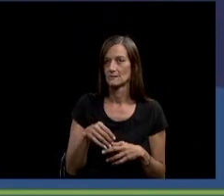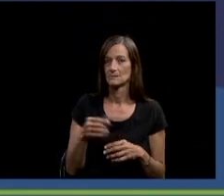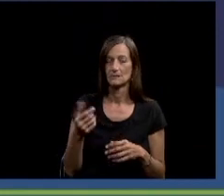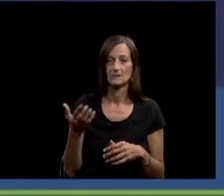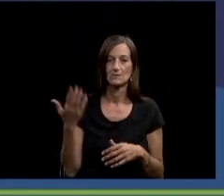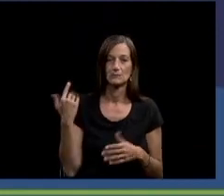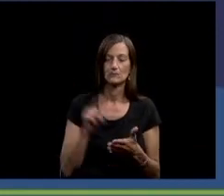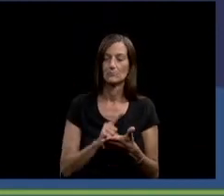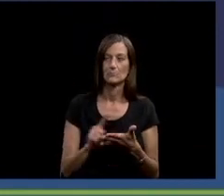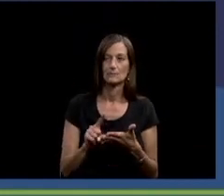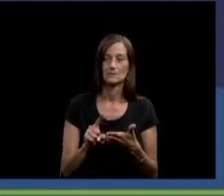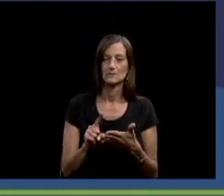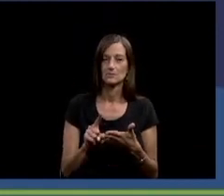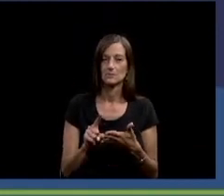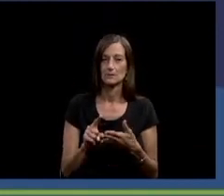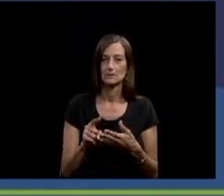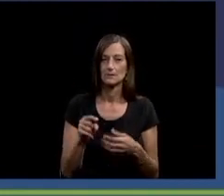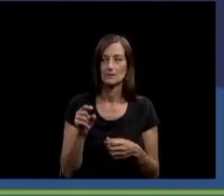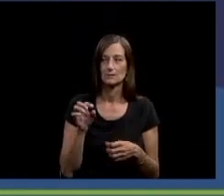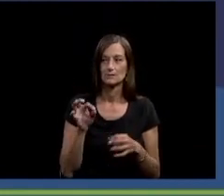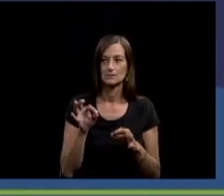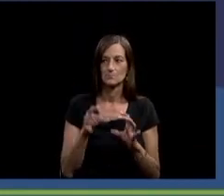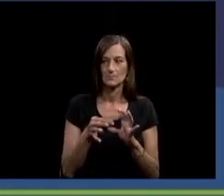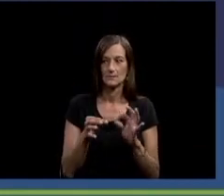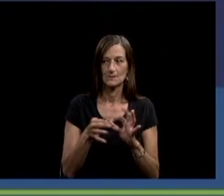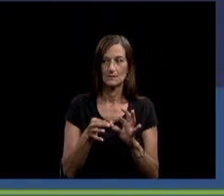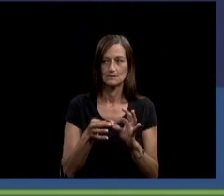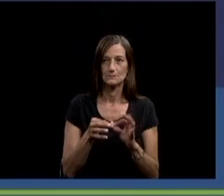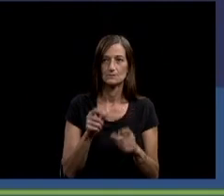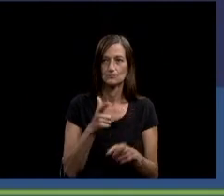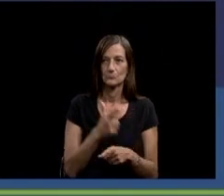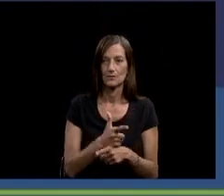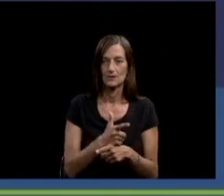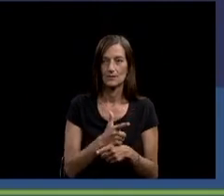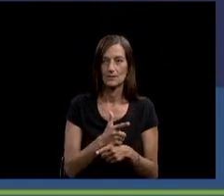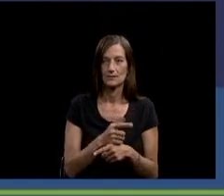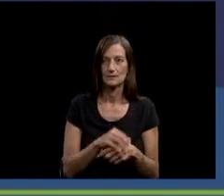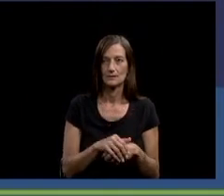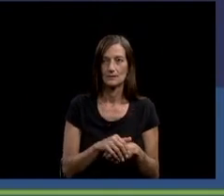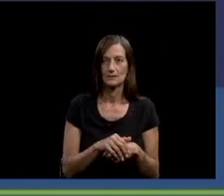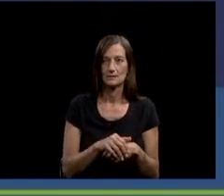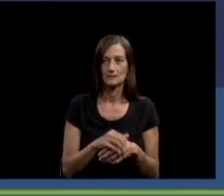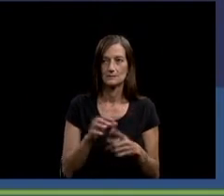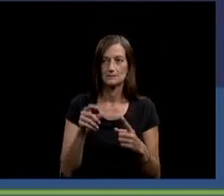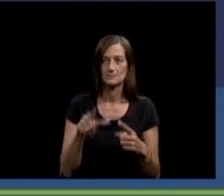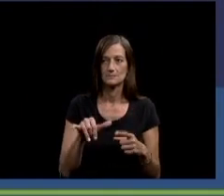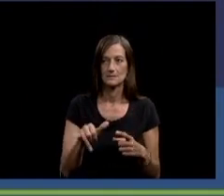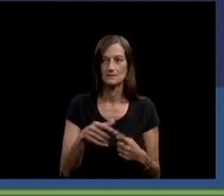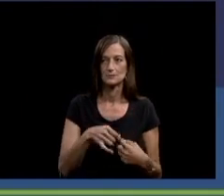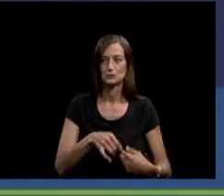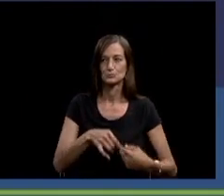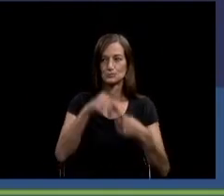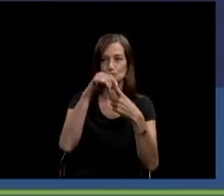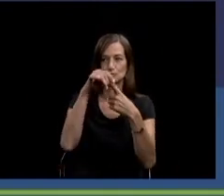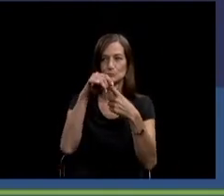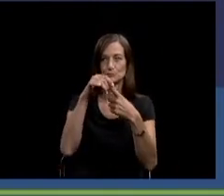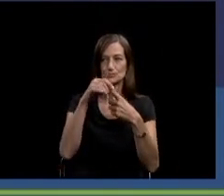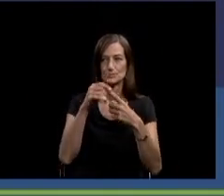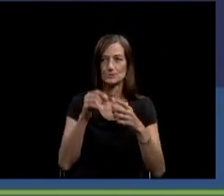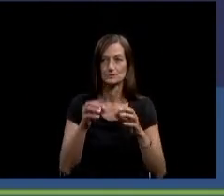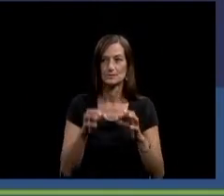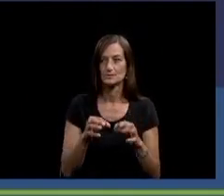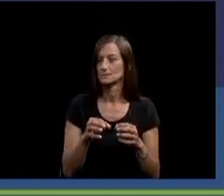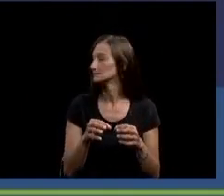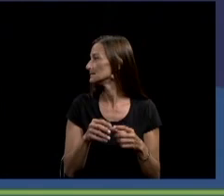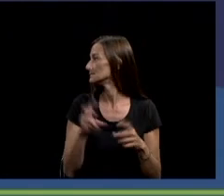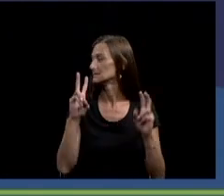know, it's such an important topic right now: community policing, community outreach, the mutual trust and the mutual